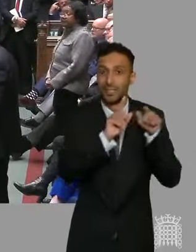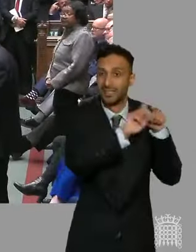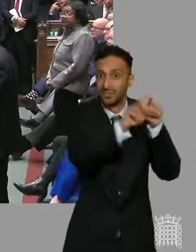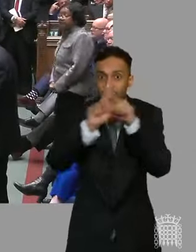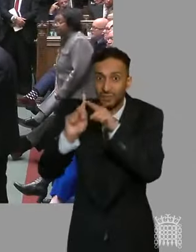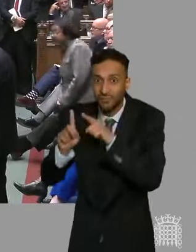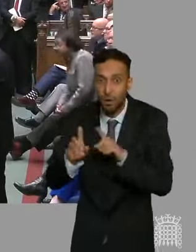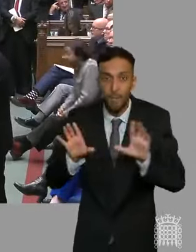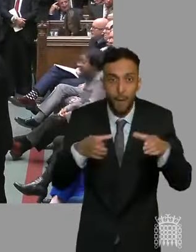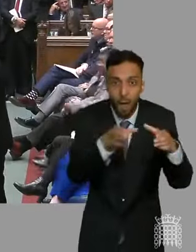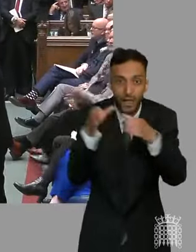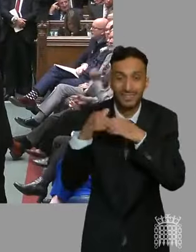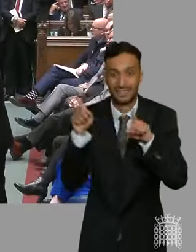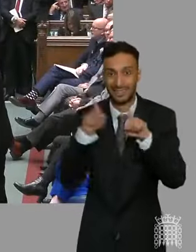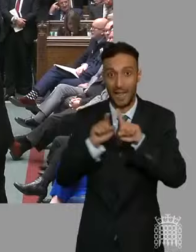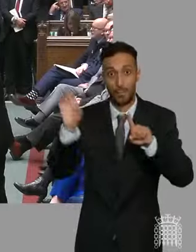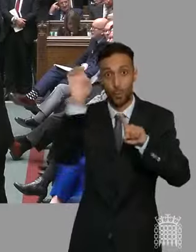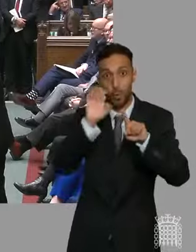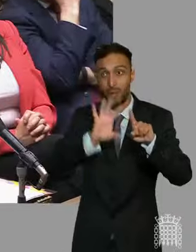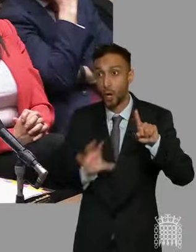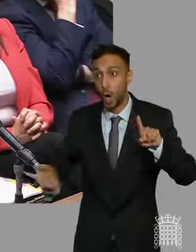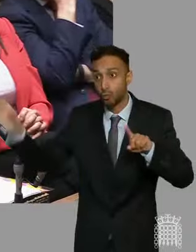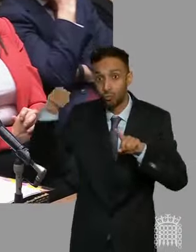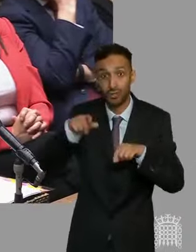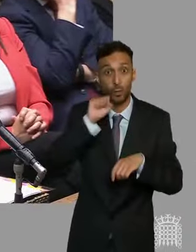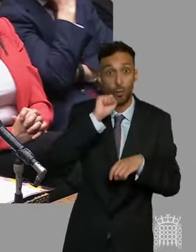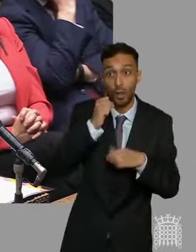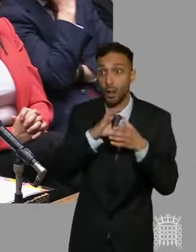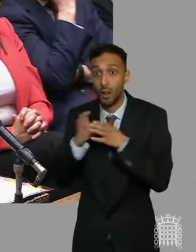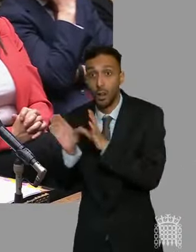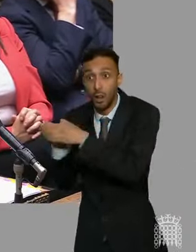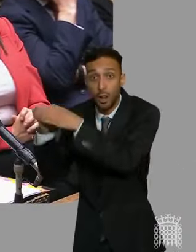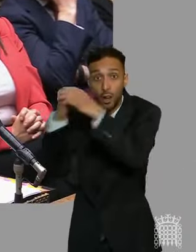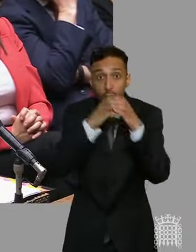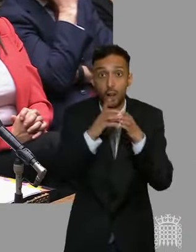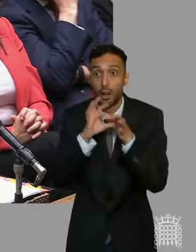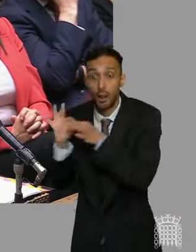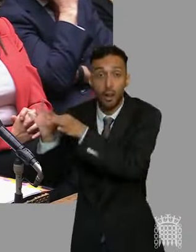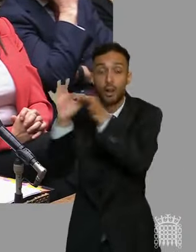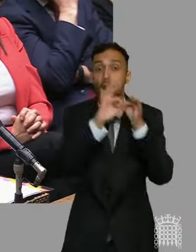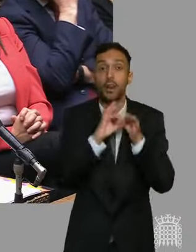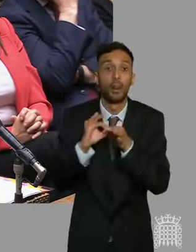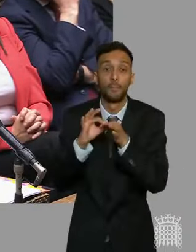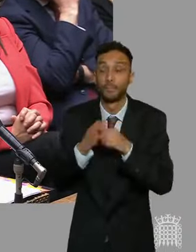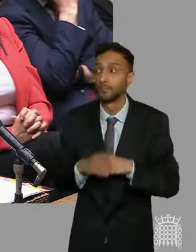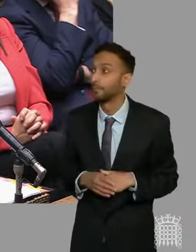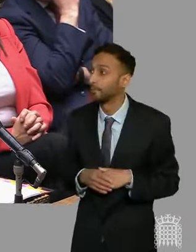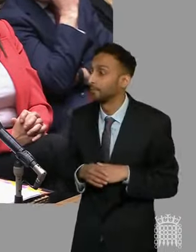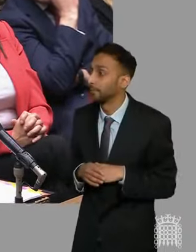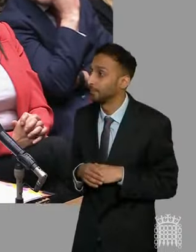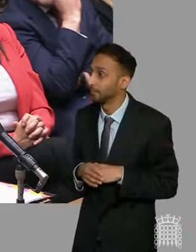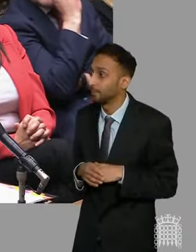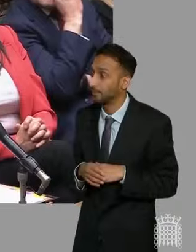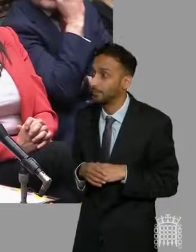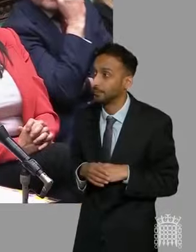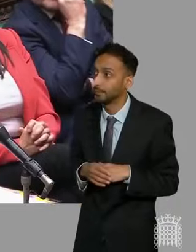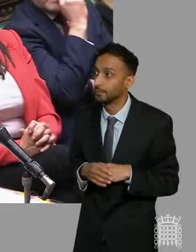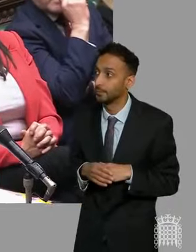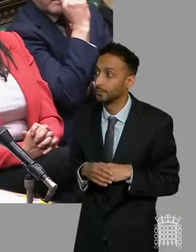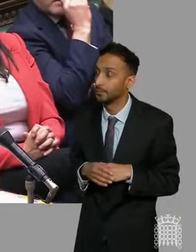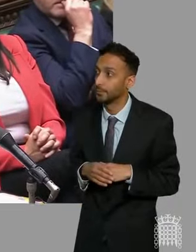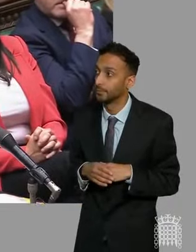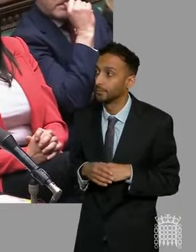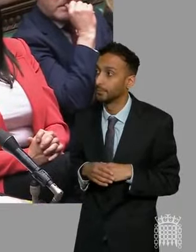I'll resist his suggestion that we've got somehow to choose between the US and our